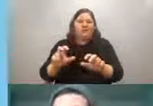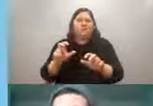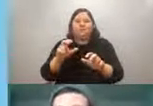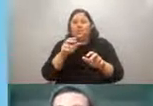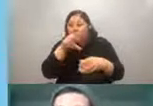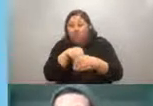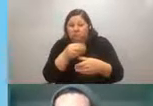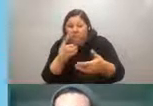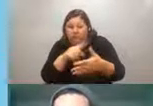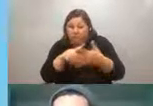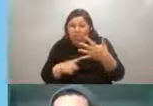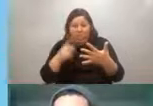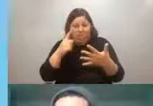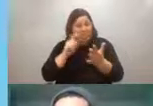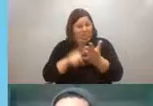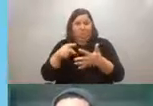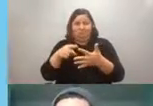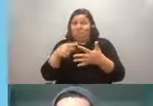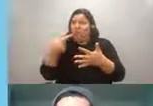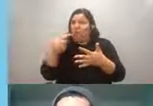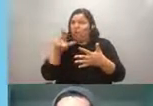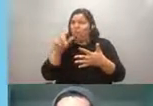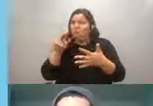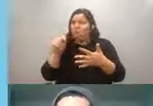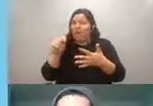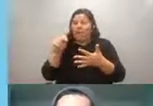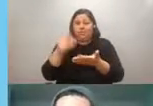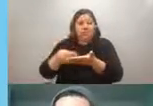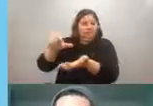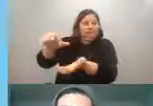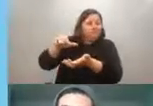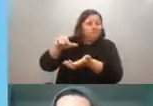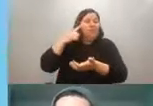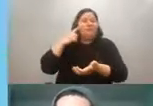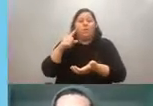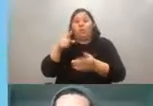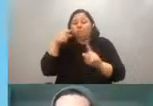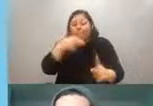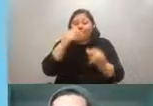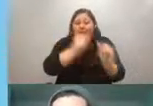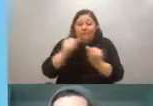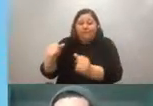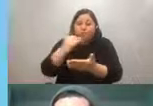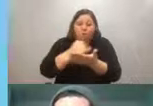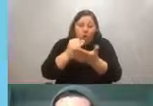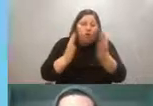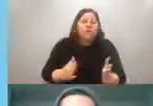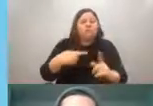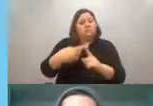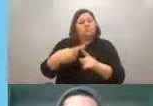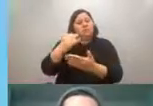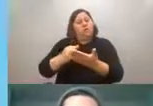grants um we do offer uh grants to um artists individual artists as well as arts organizations